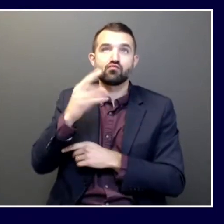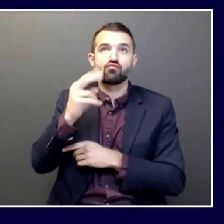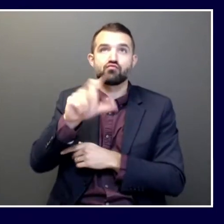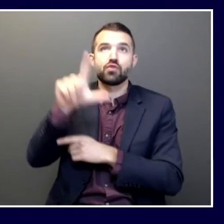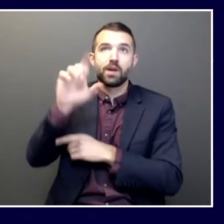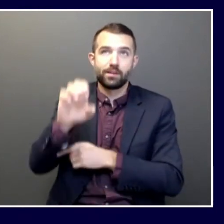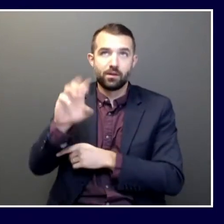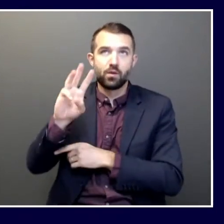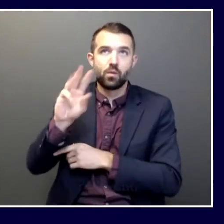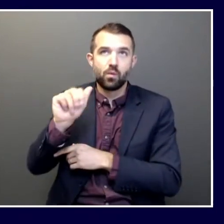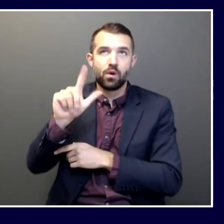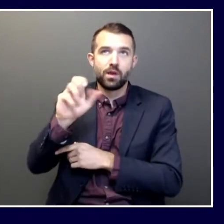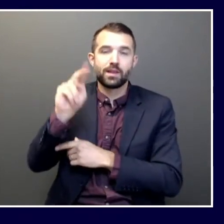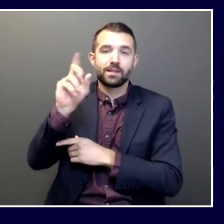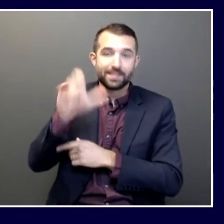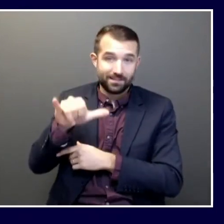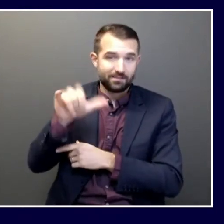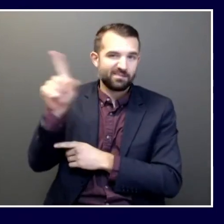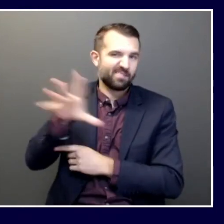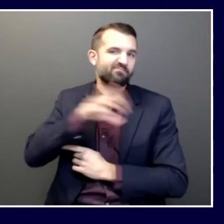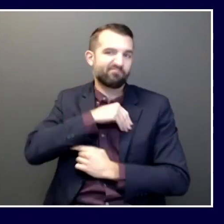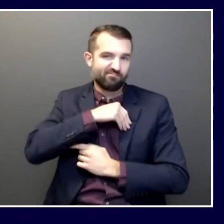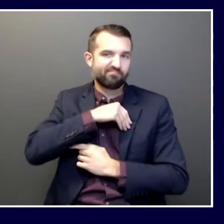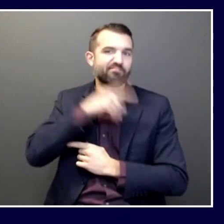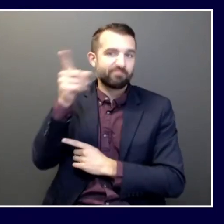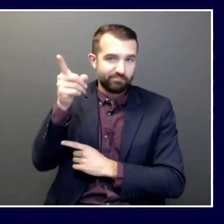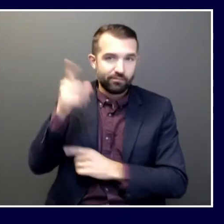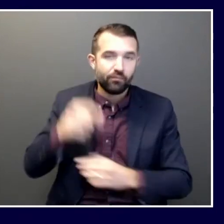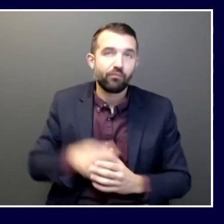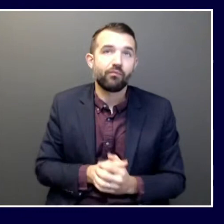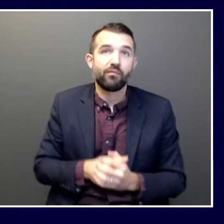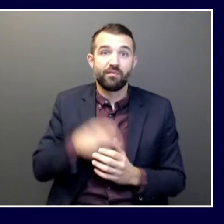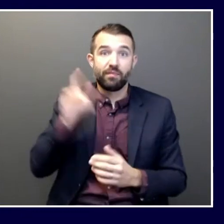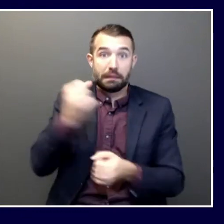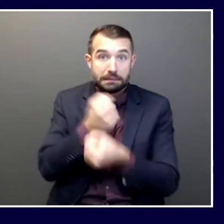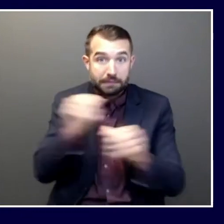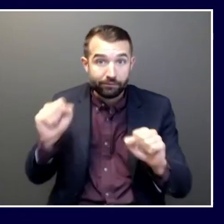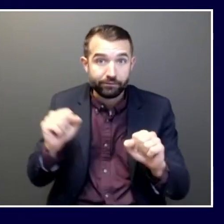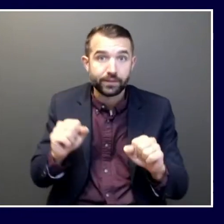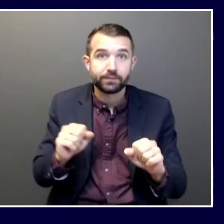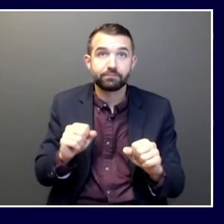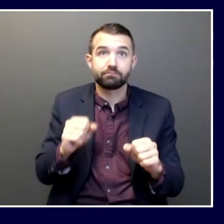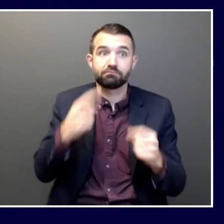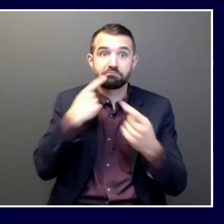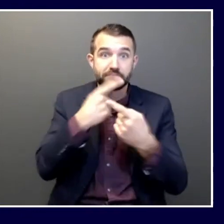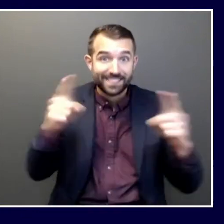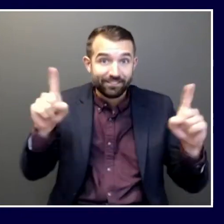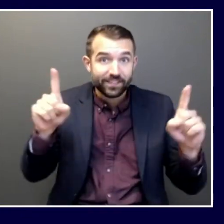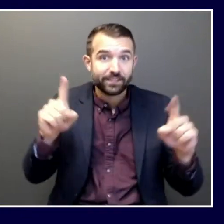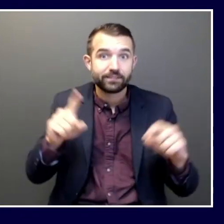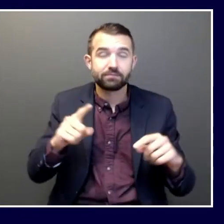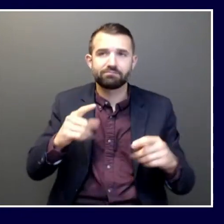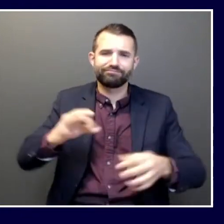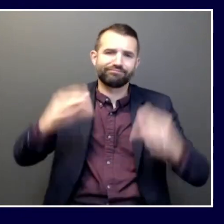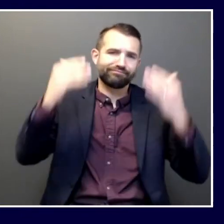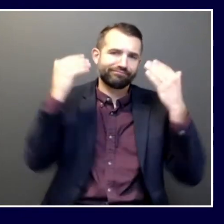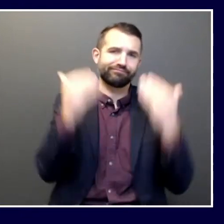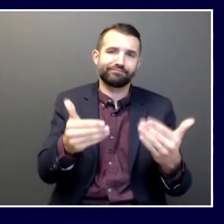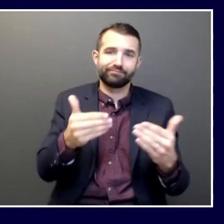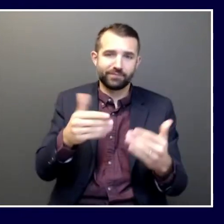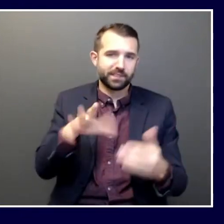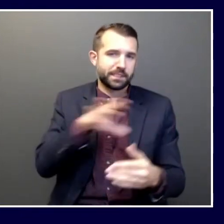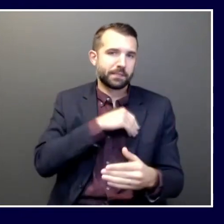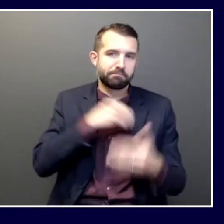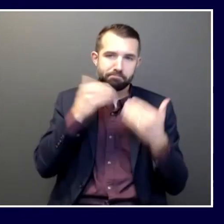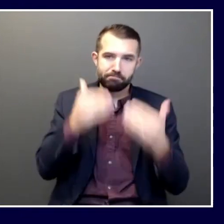review of the vaccine's safety and effectiveness. In effect, her sign-off was the last